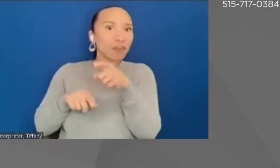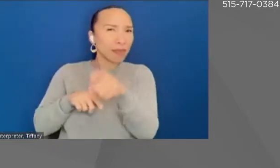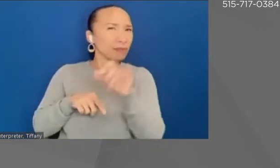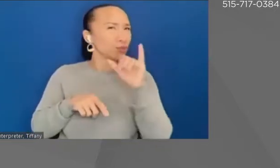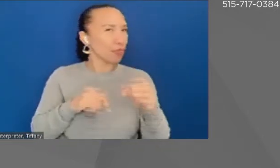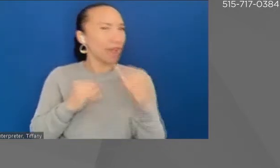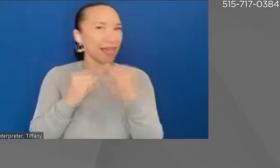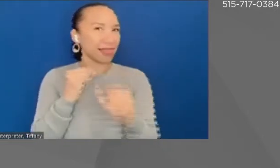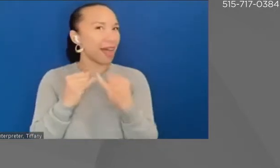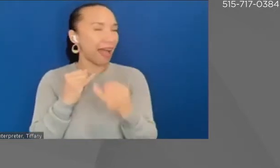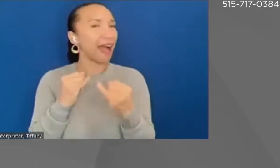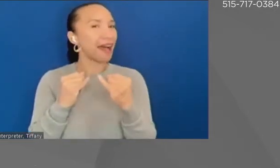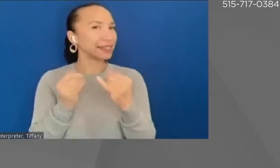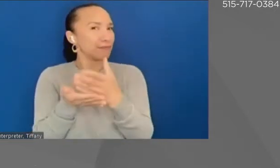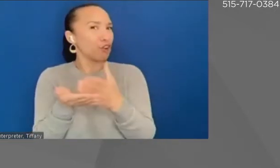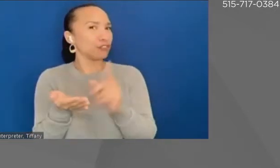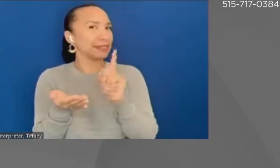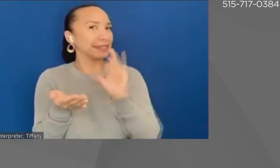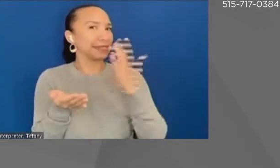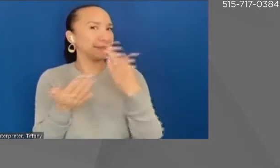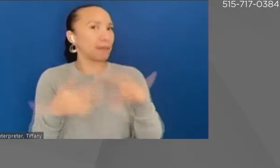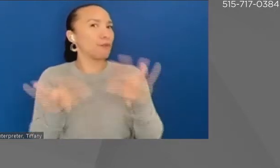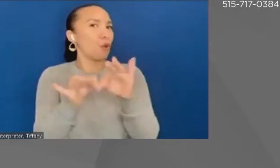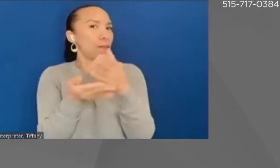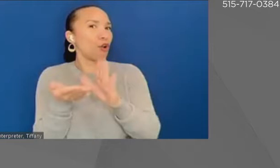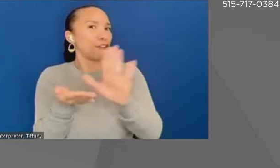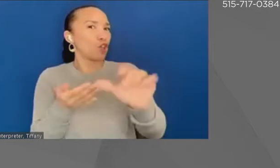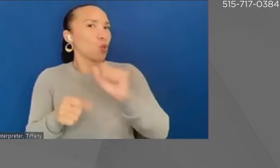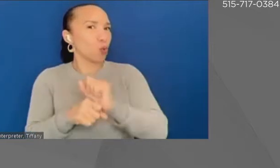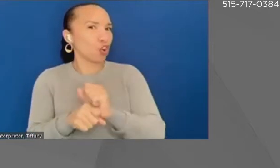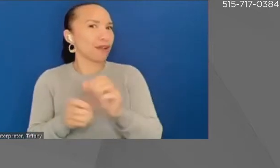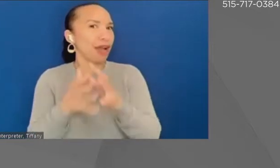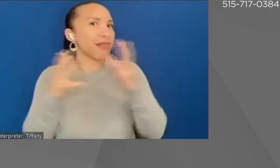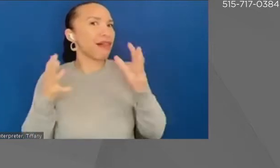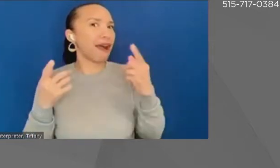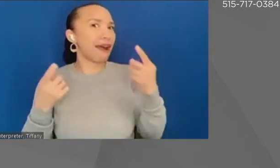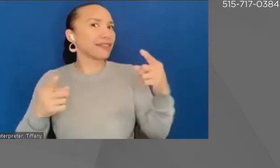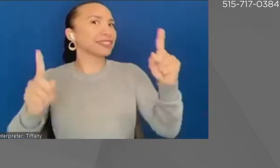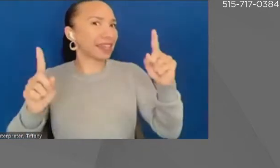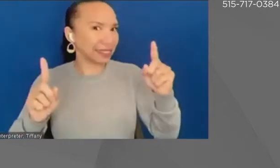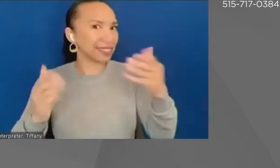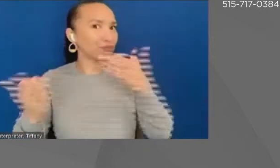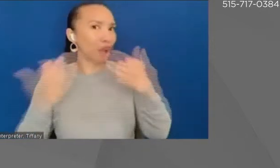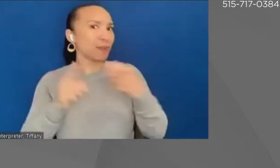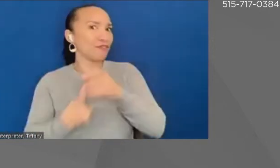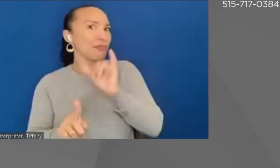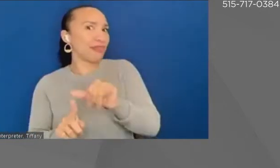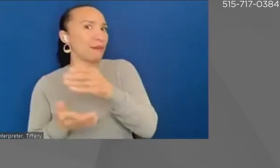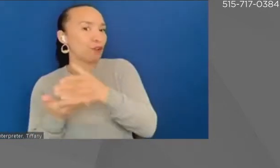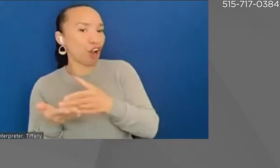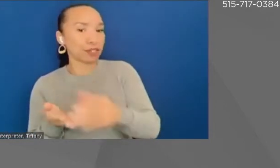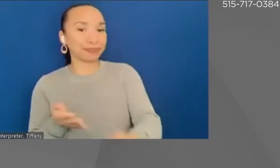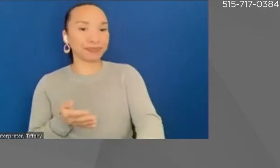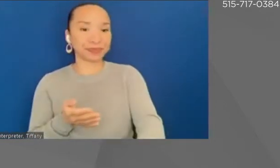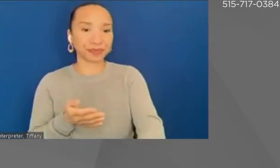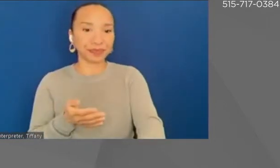piece of your work and where a lot of success will likely come from and is coming from. Dr. Harnack, do you have